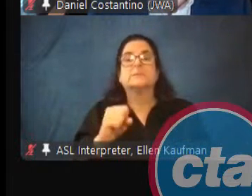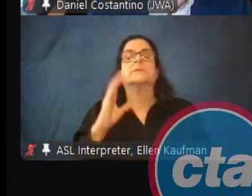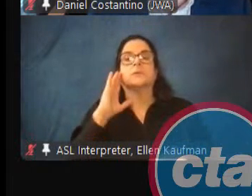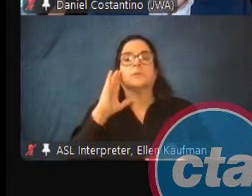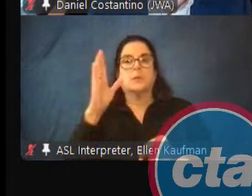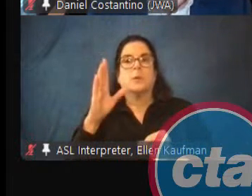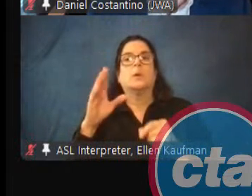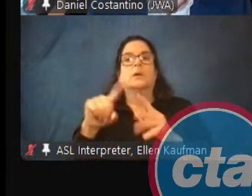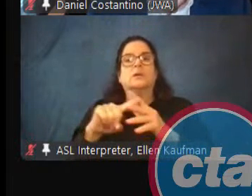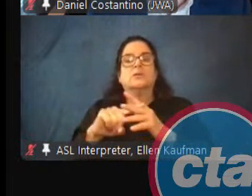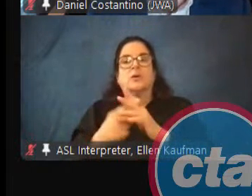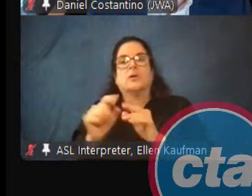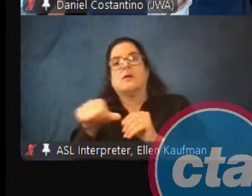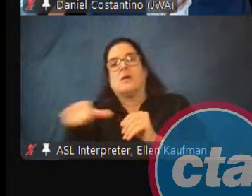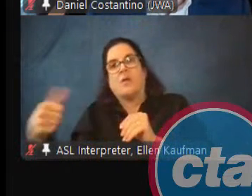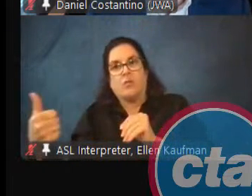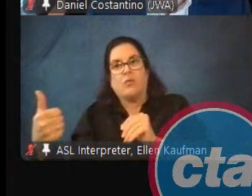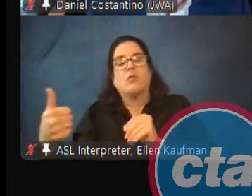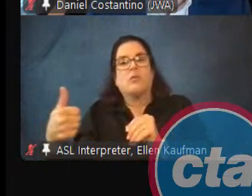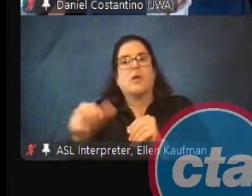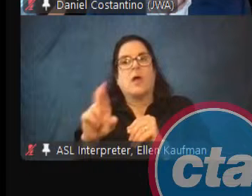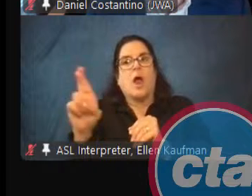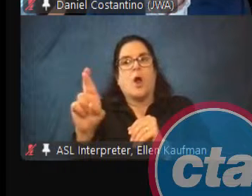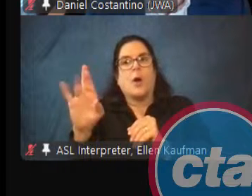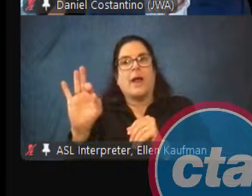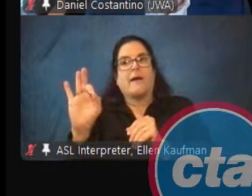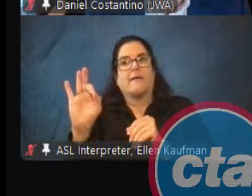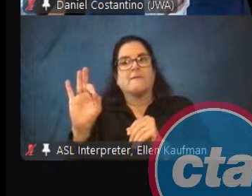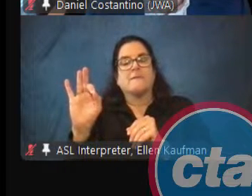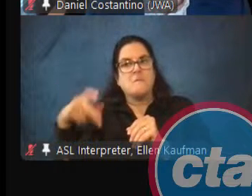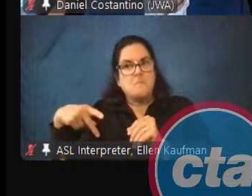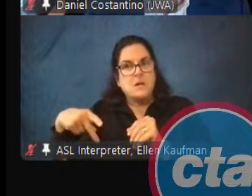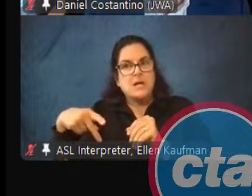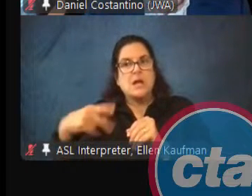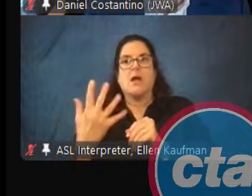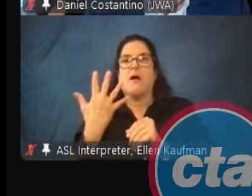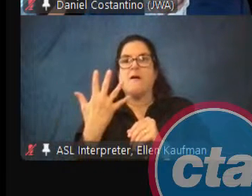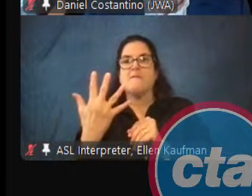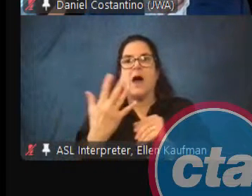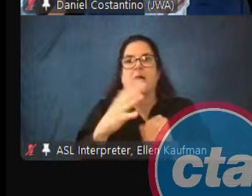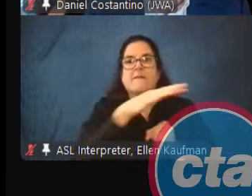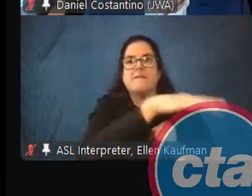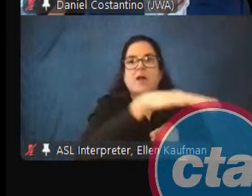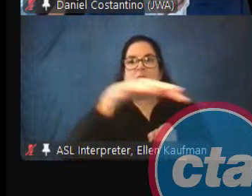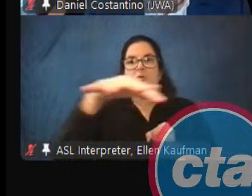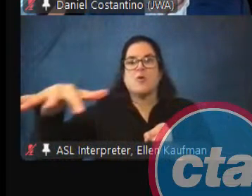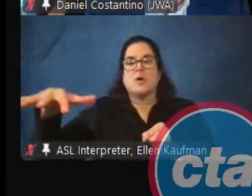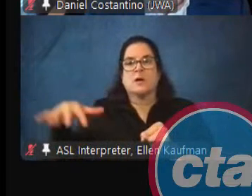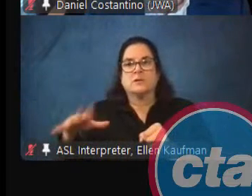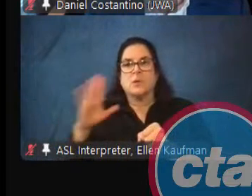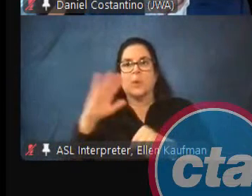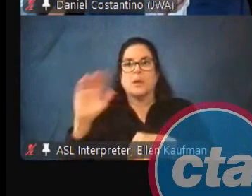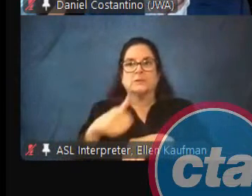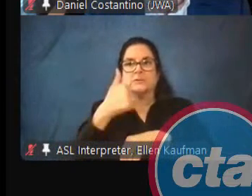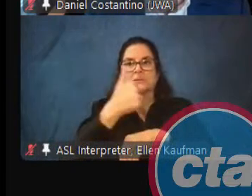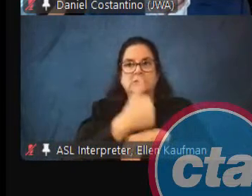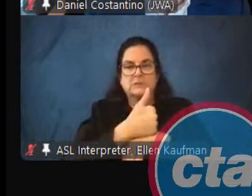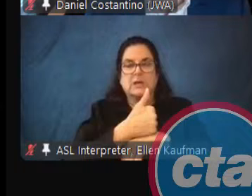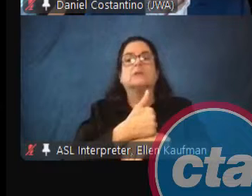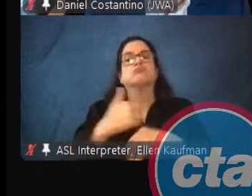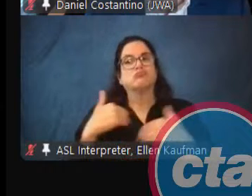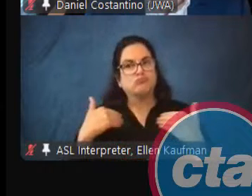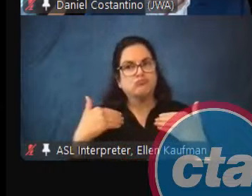the street right now for RFP, I believe. And so the 5 corridors that we'll be studying will be in that studying process. So that is moving forward.